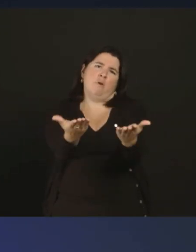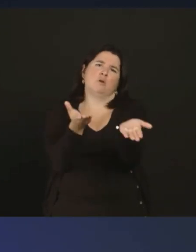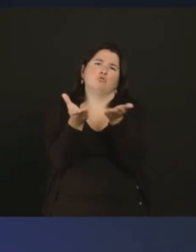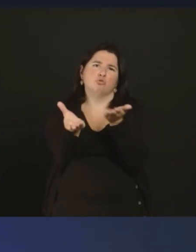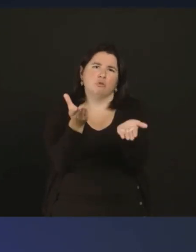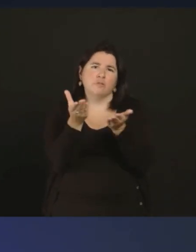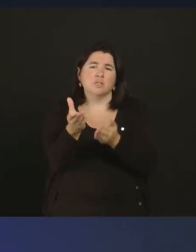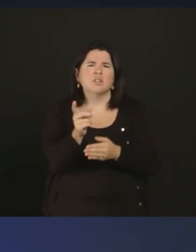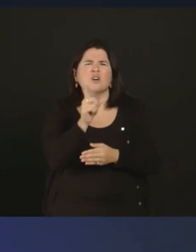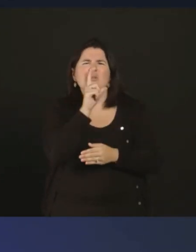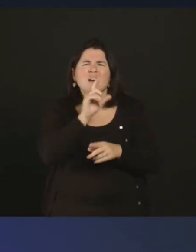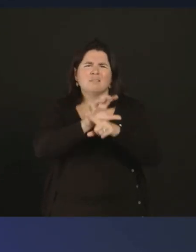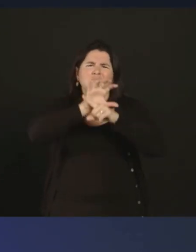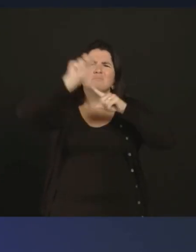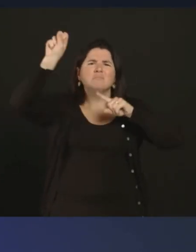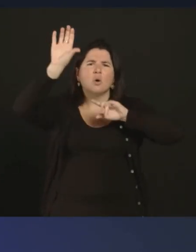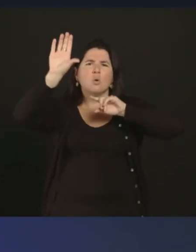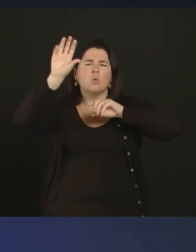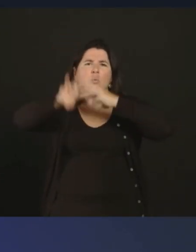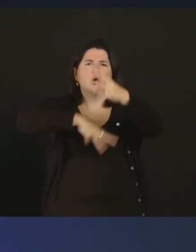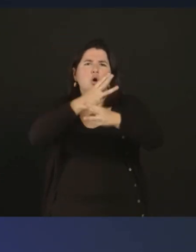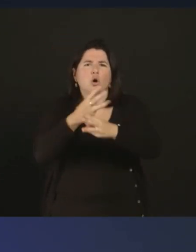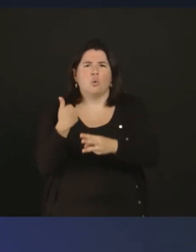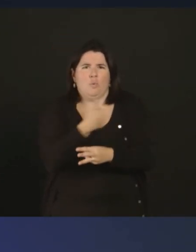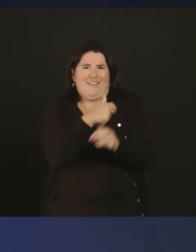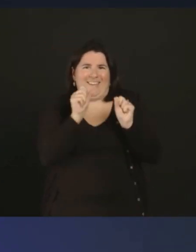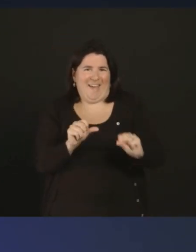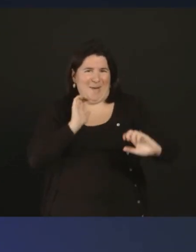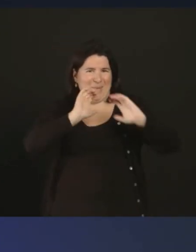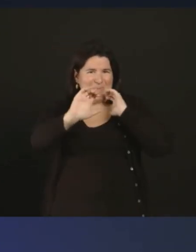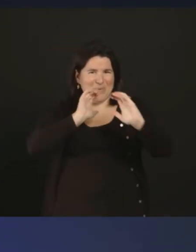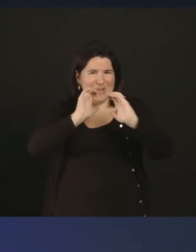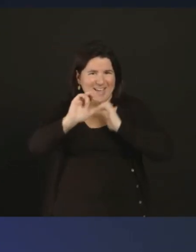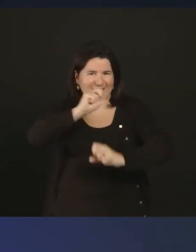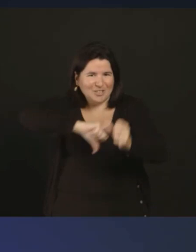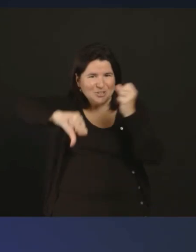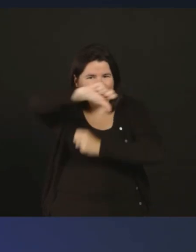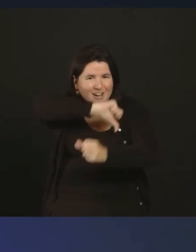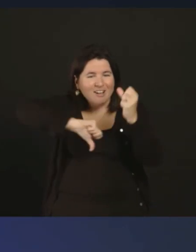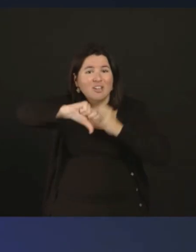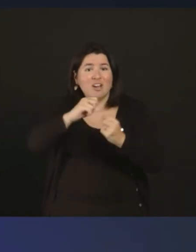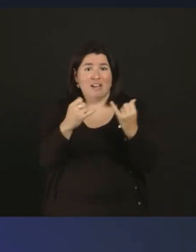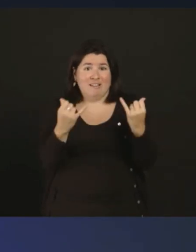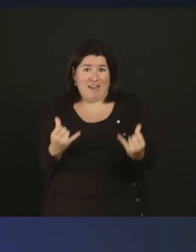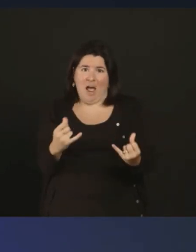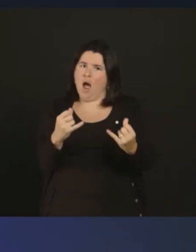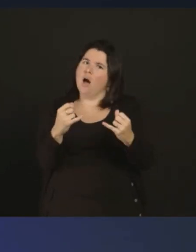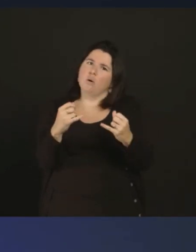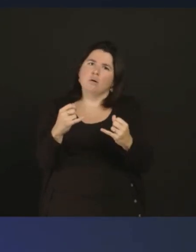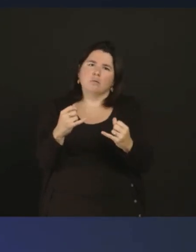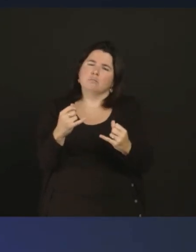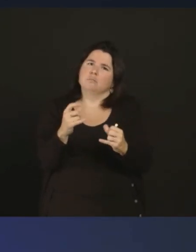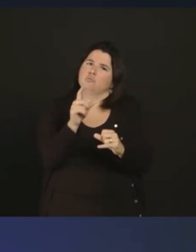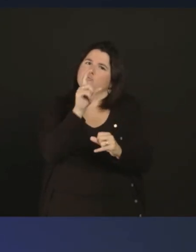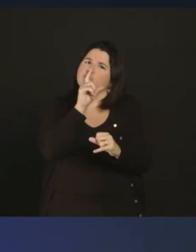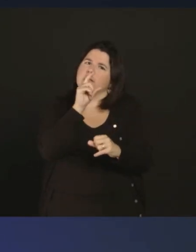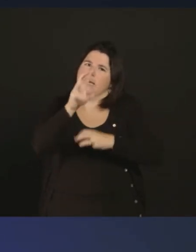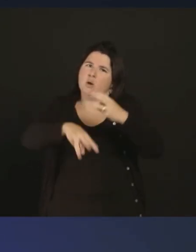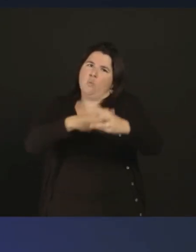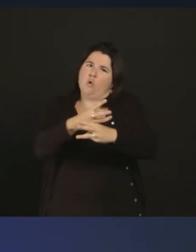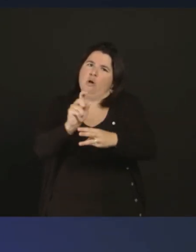It's a wonderful world when we can communicate with one another. And now, as our society needs improved communication more than